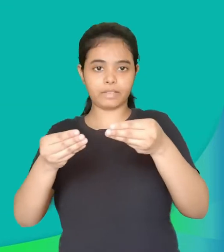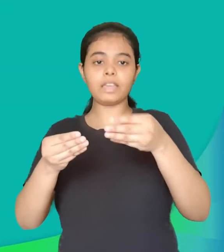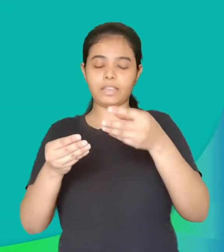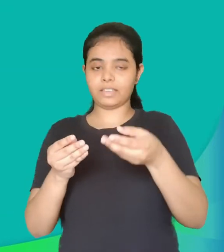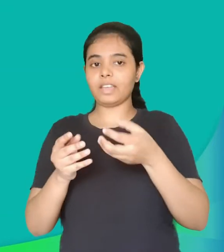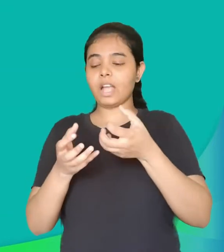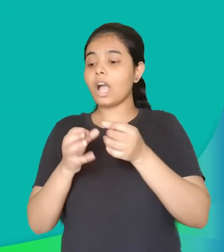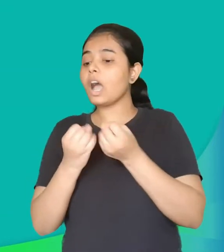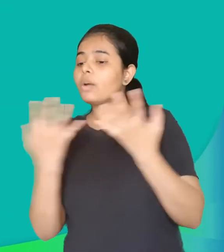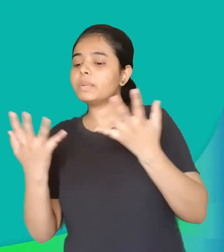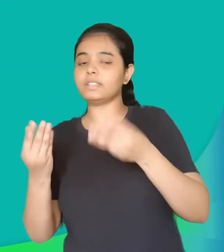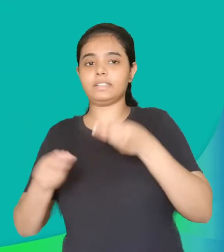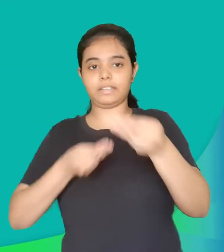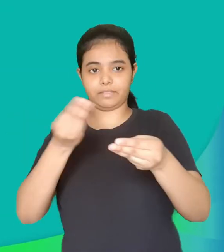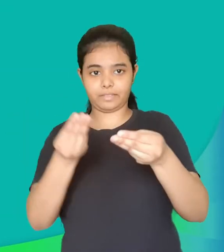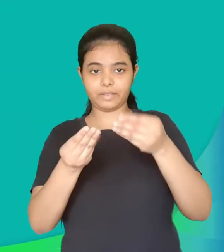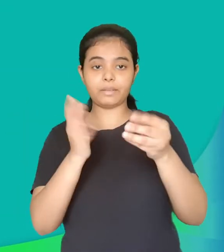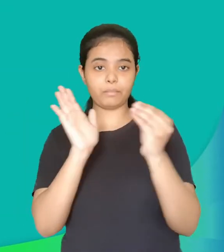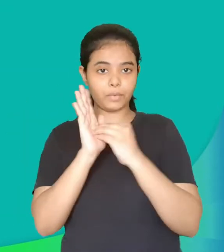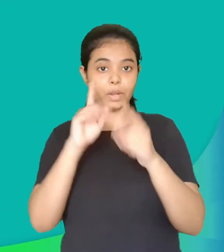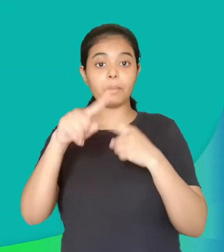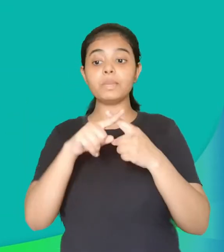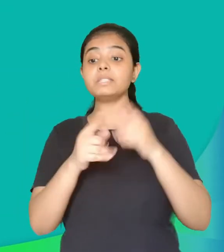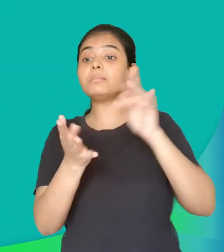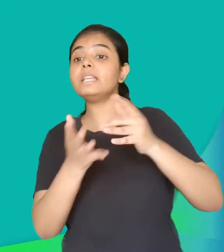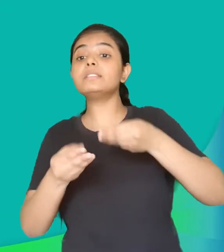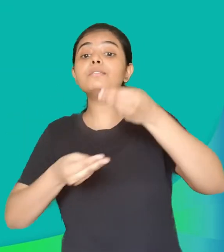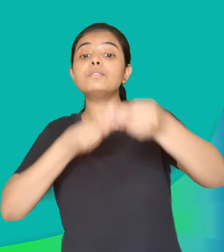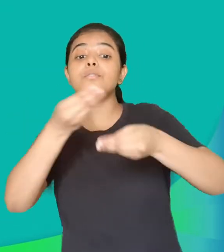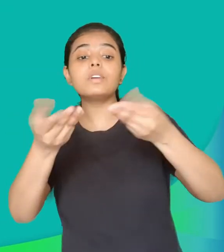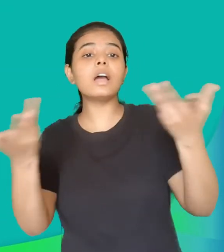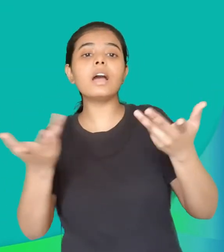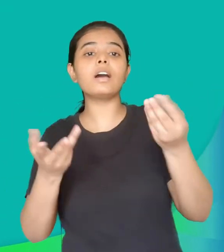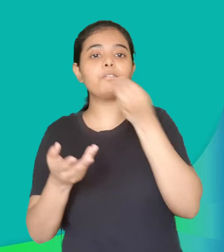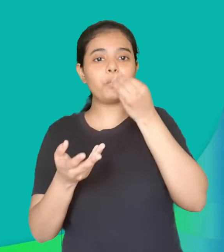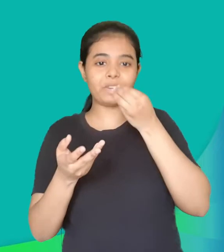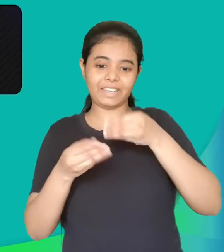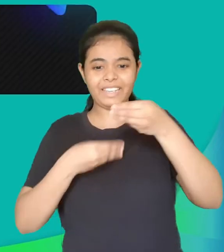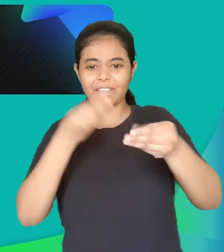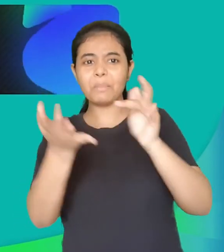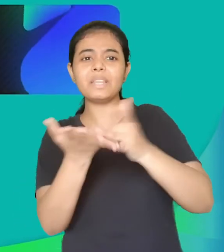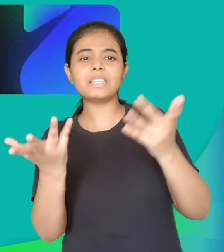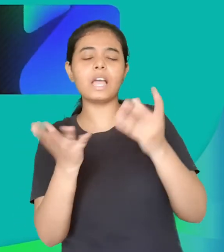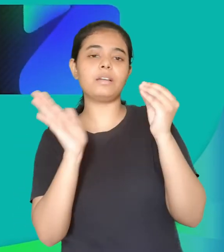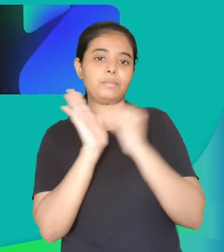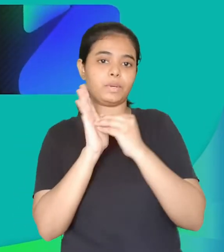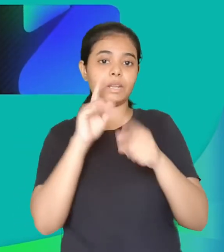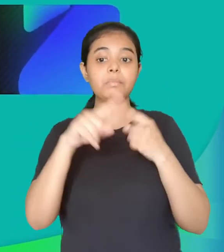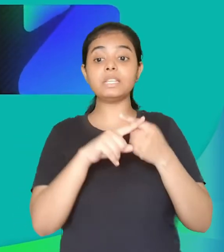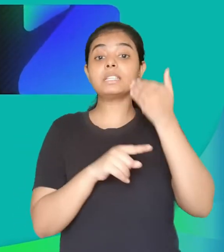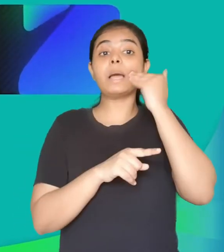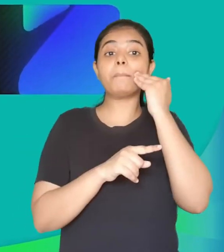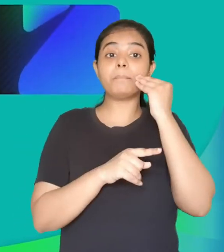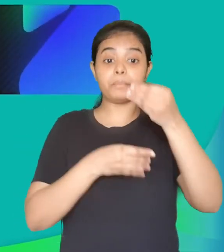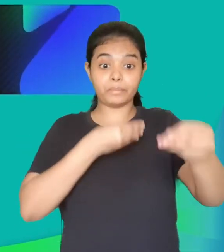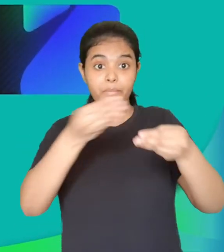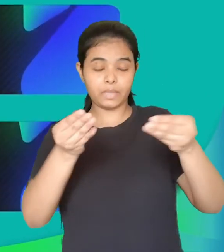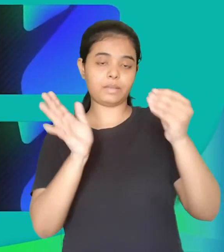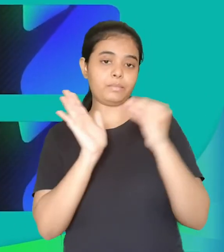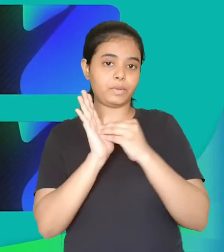of food, quantity distributed by surplus food distribution organization, area where food is